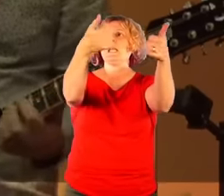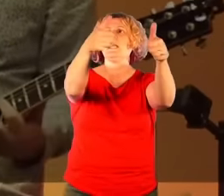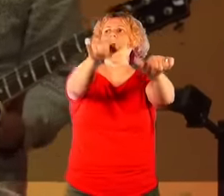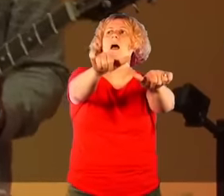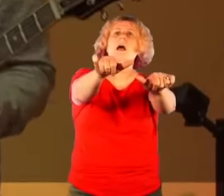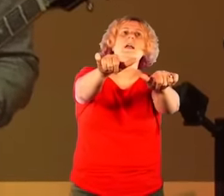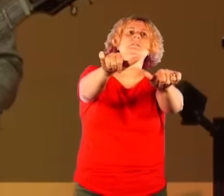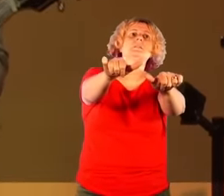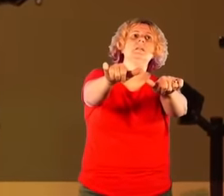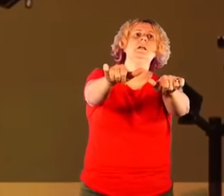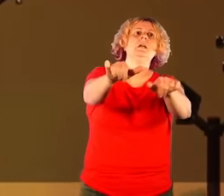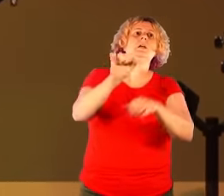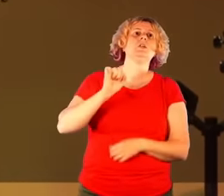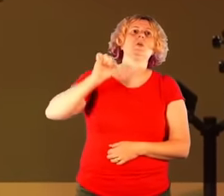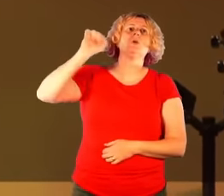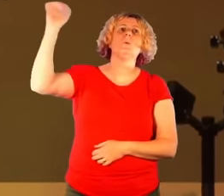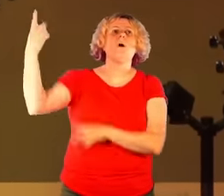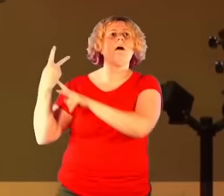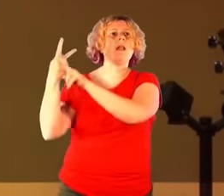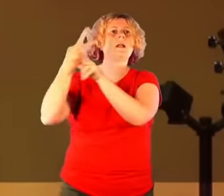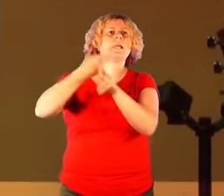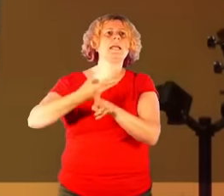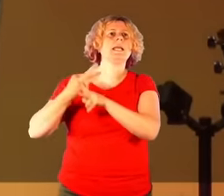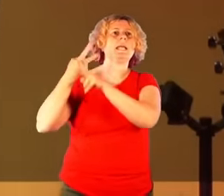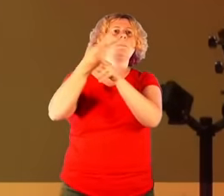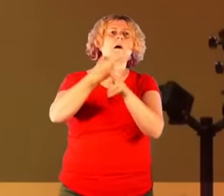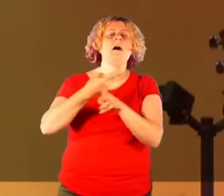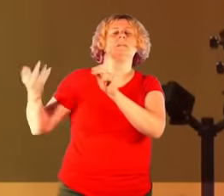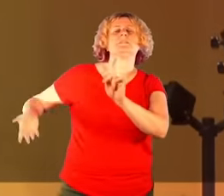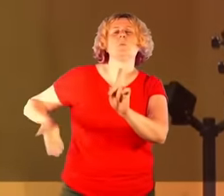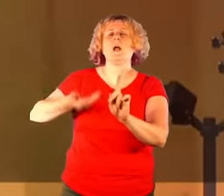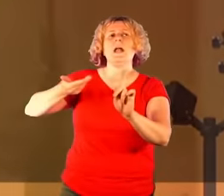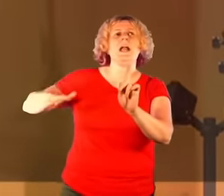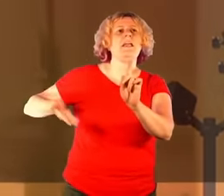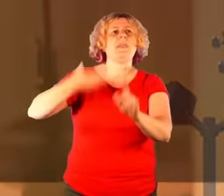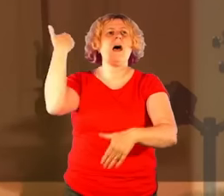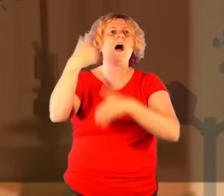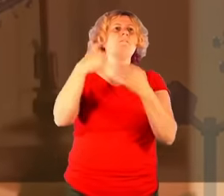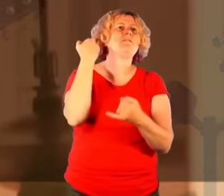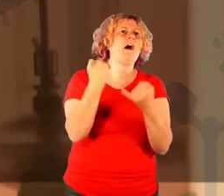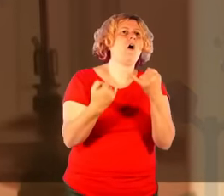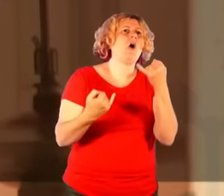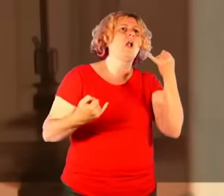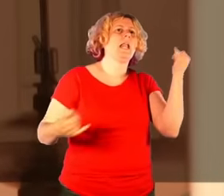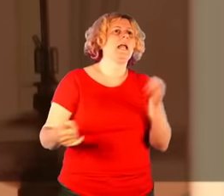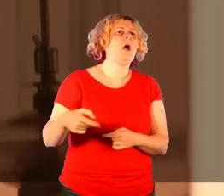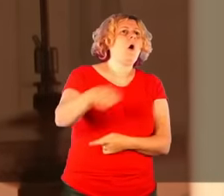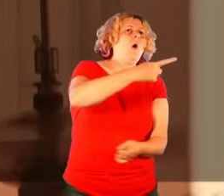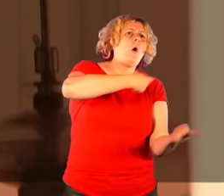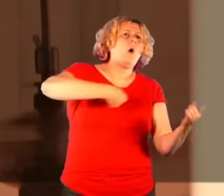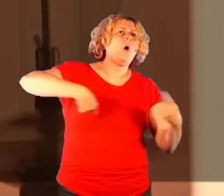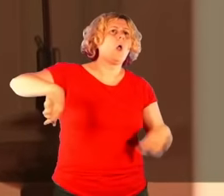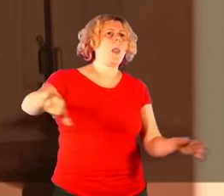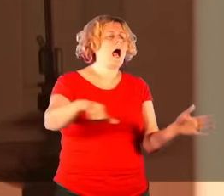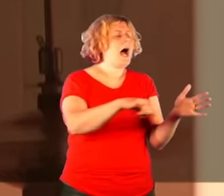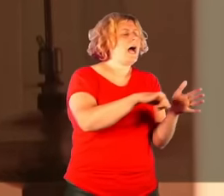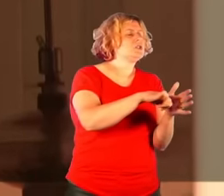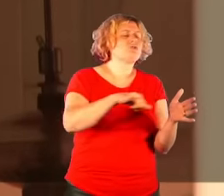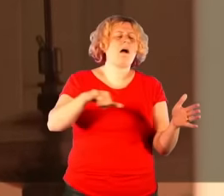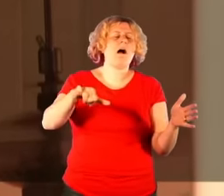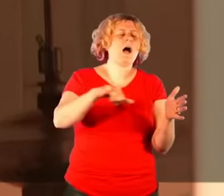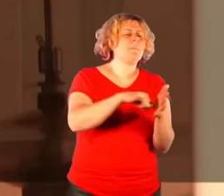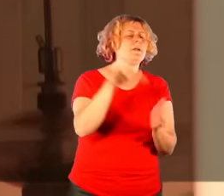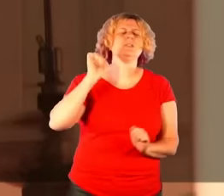the end. You will keep us without falling. All